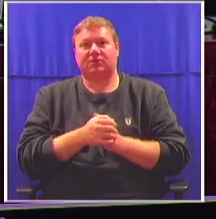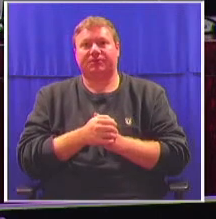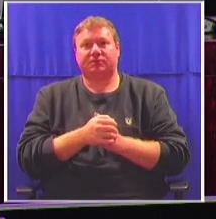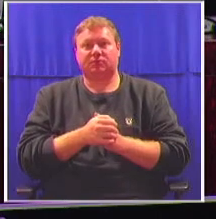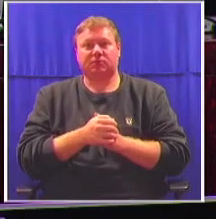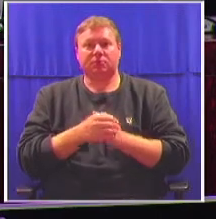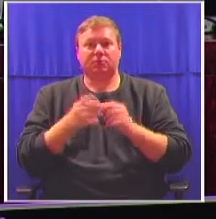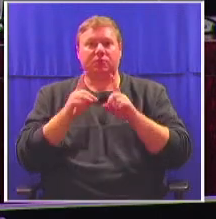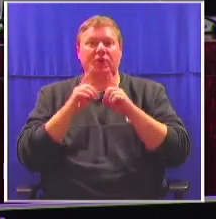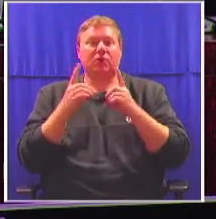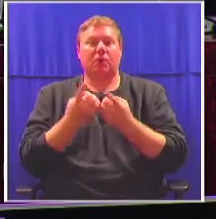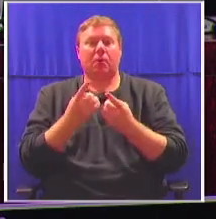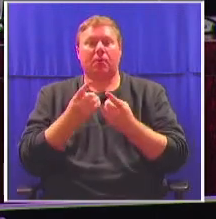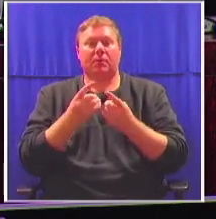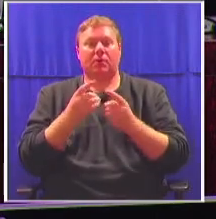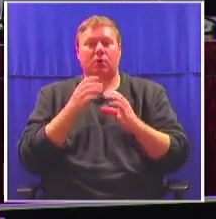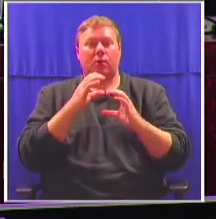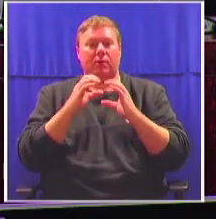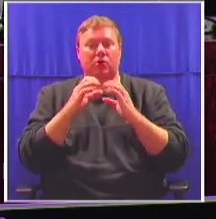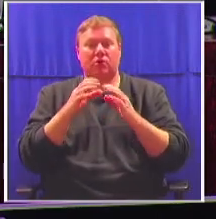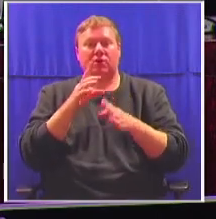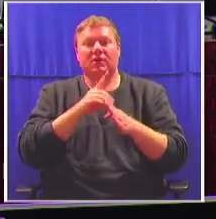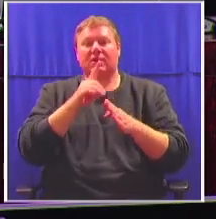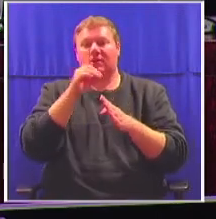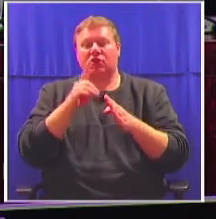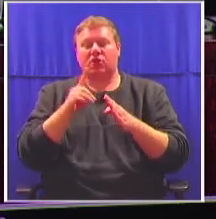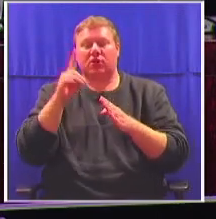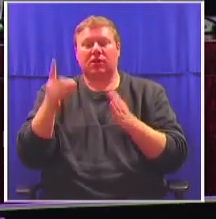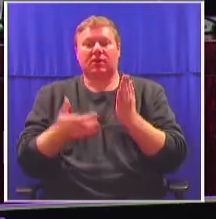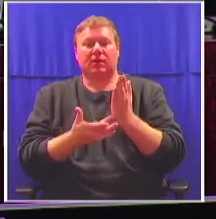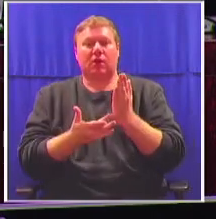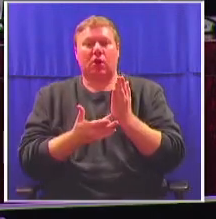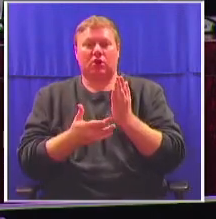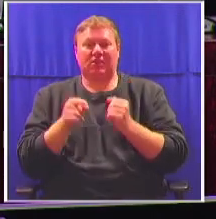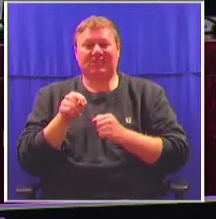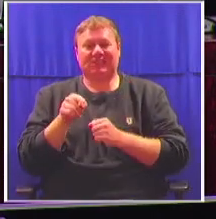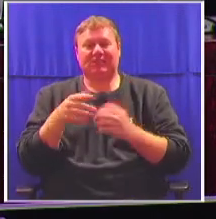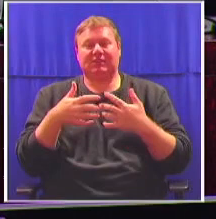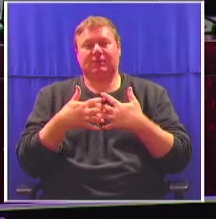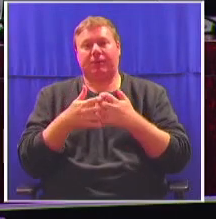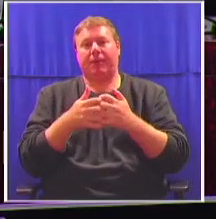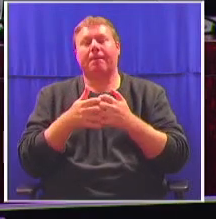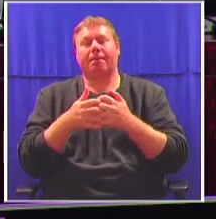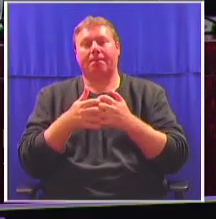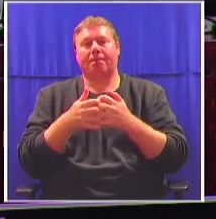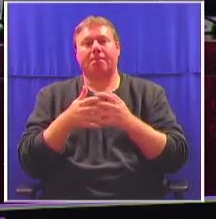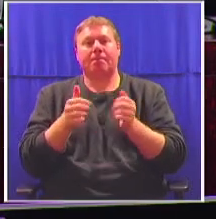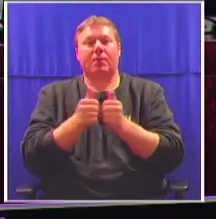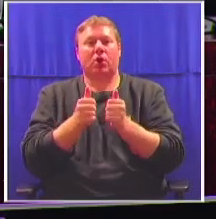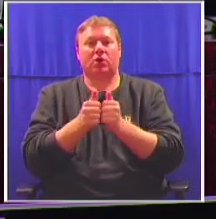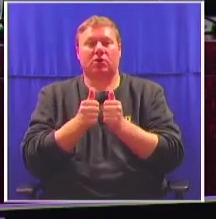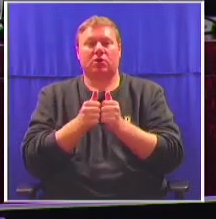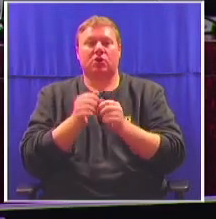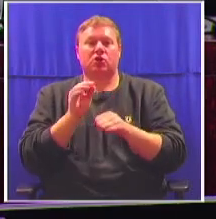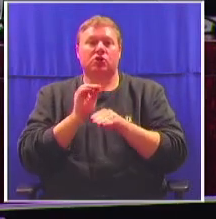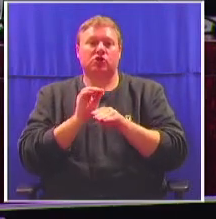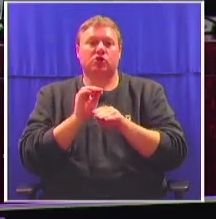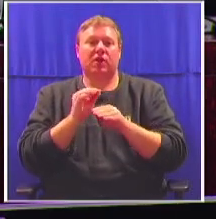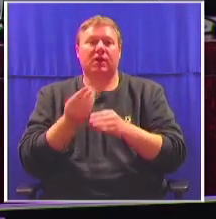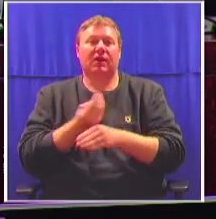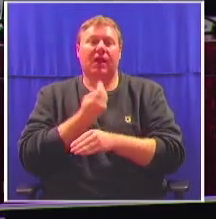of Communications and Digital Technologies will establish partnerships to train young